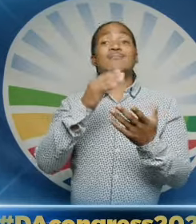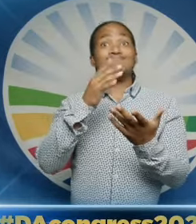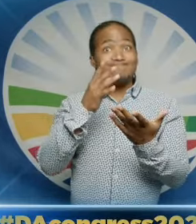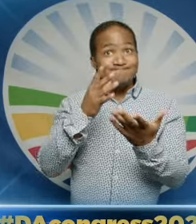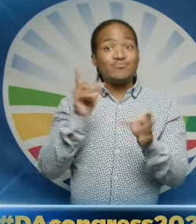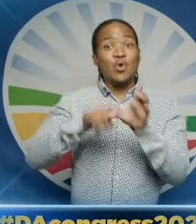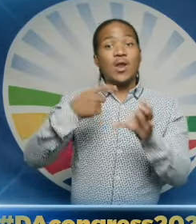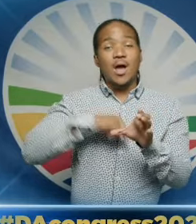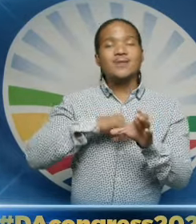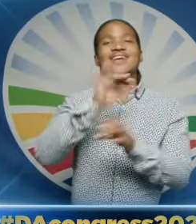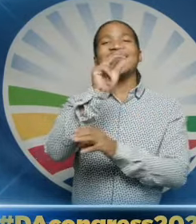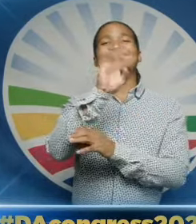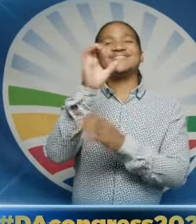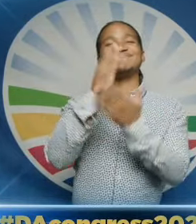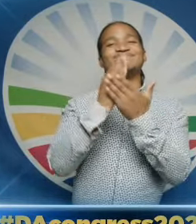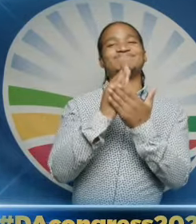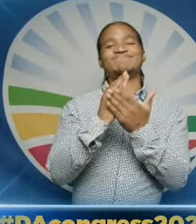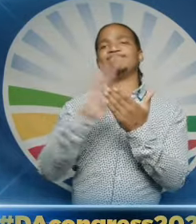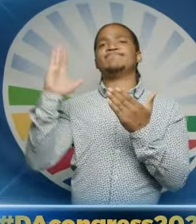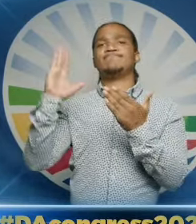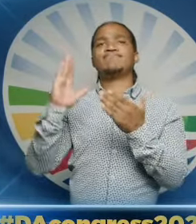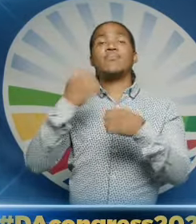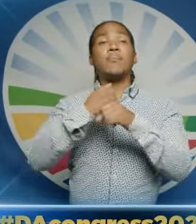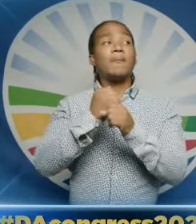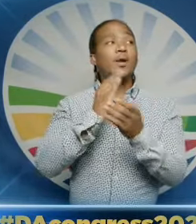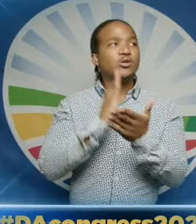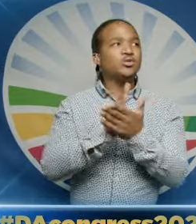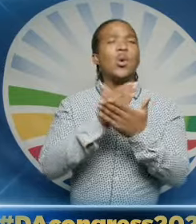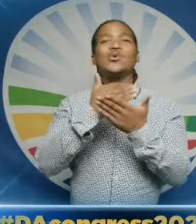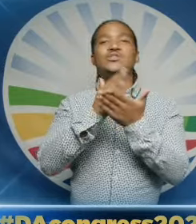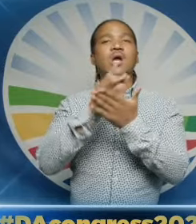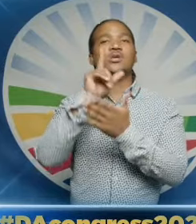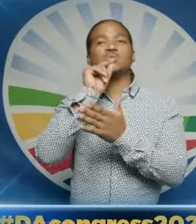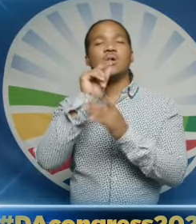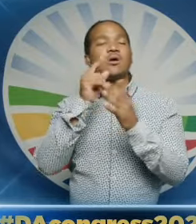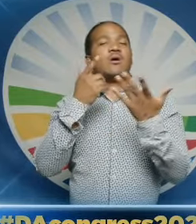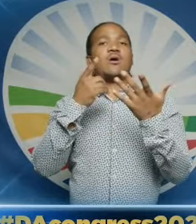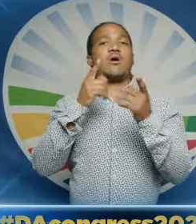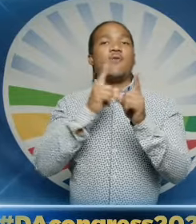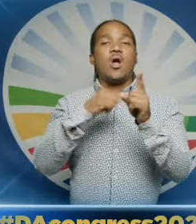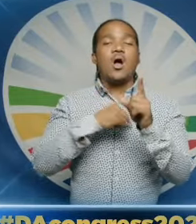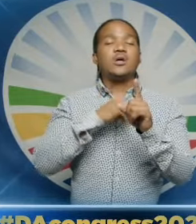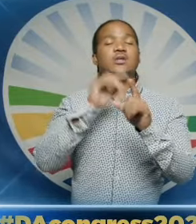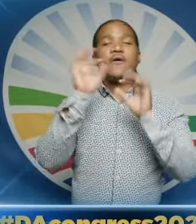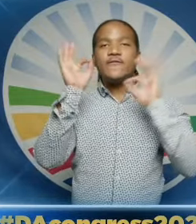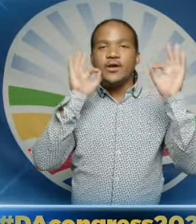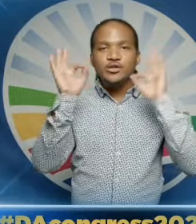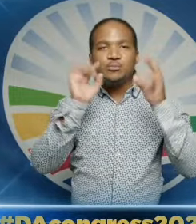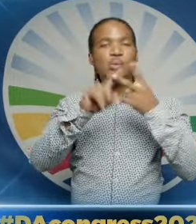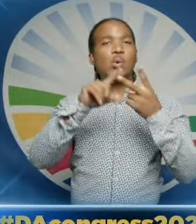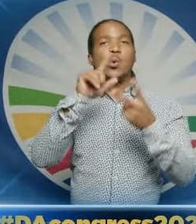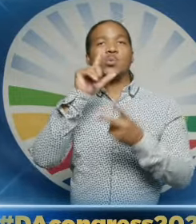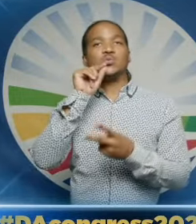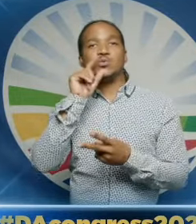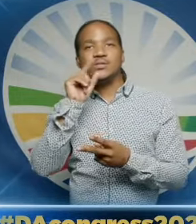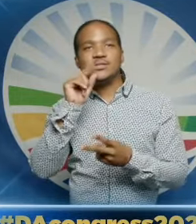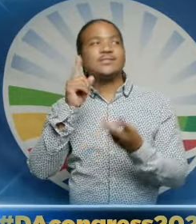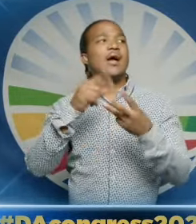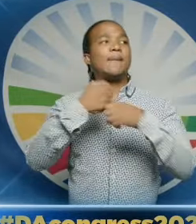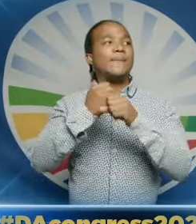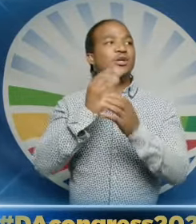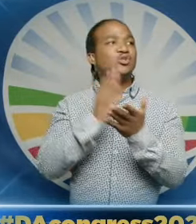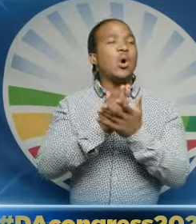of power. So make sure you share our YouTube link and follow us on Facebook and the links on Twitter as well, so that we can make